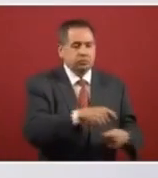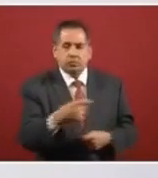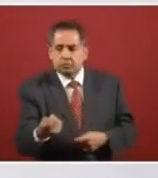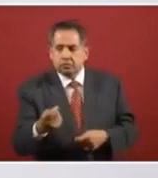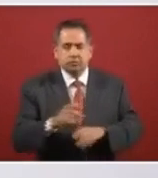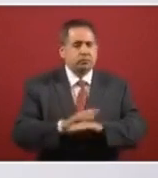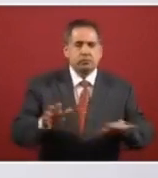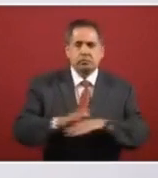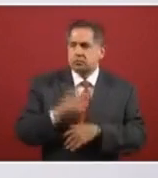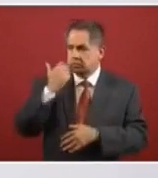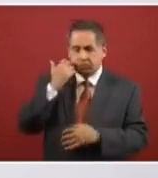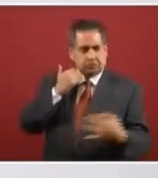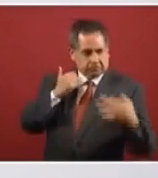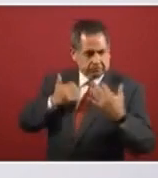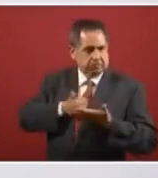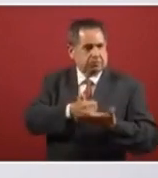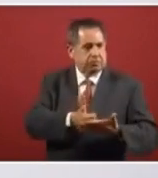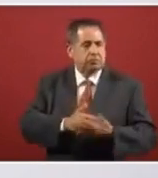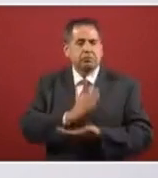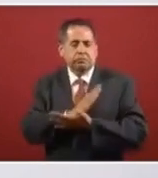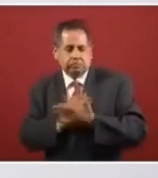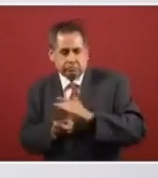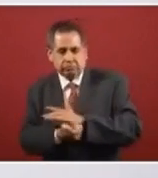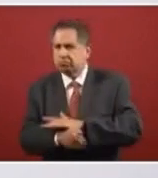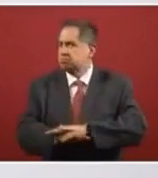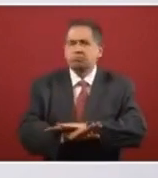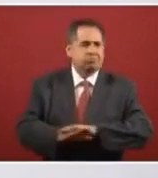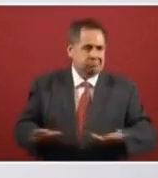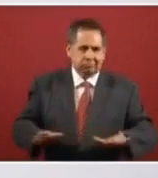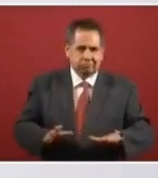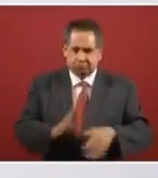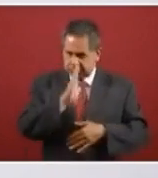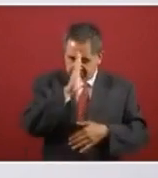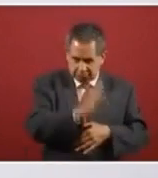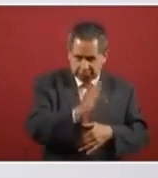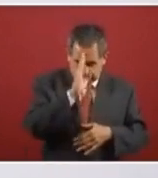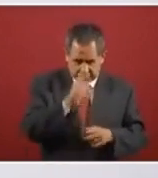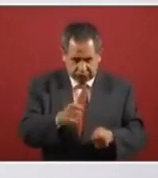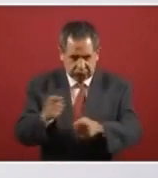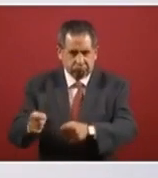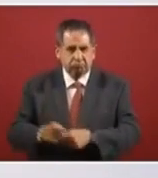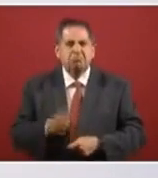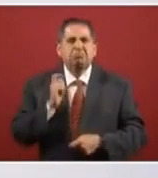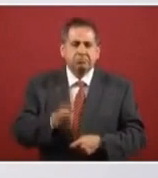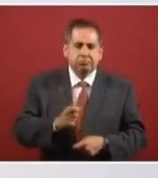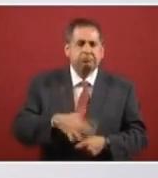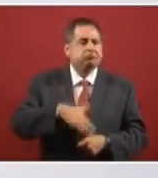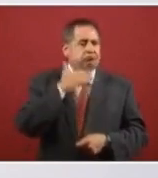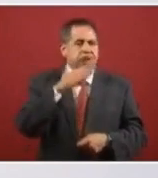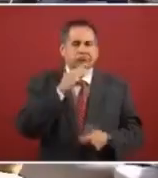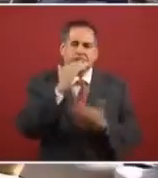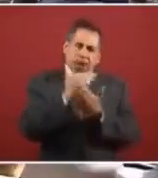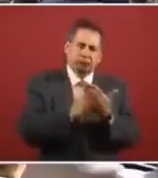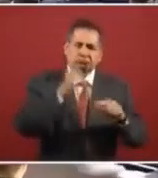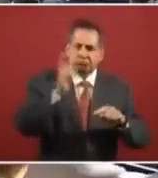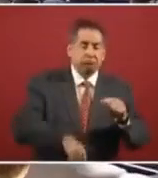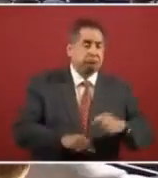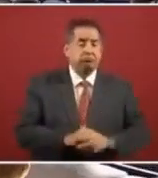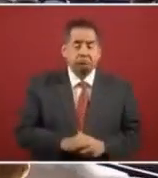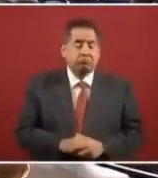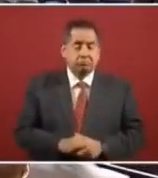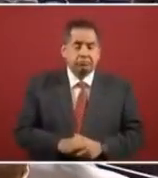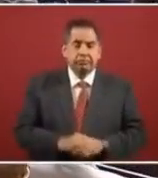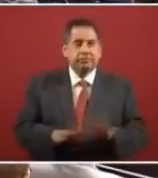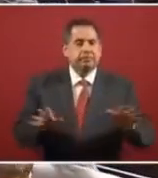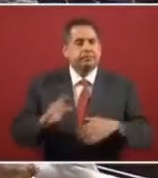that were they where they take a cut and corruption we've